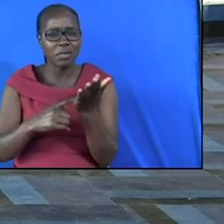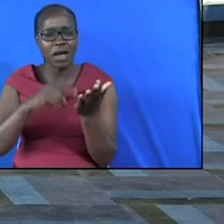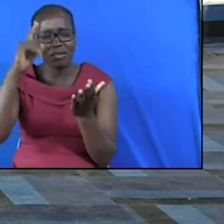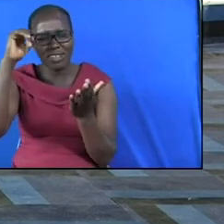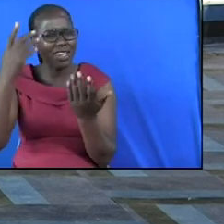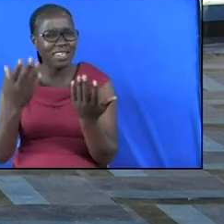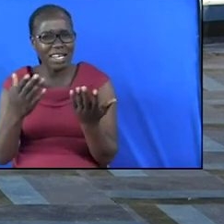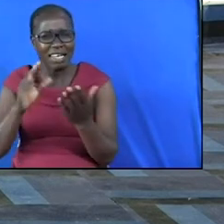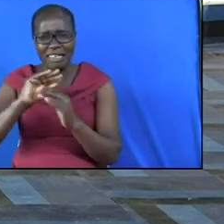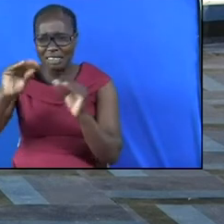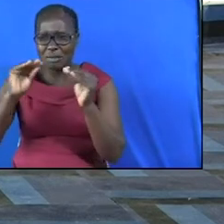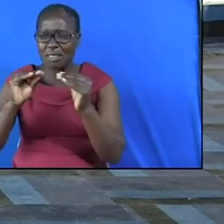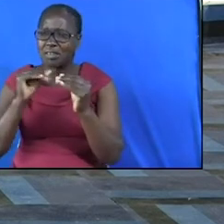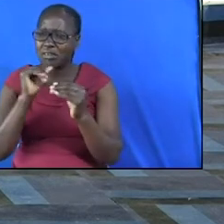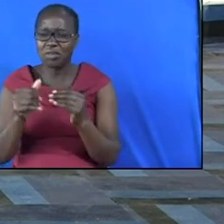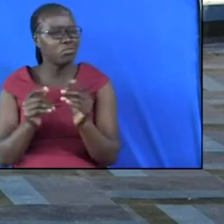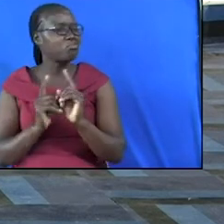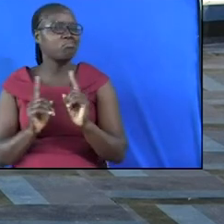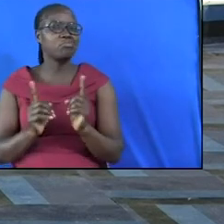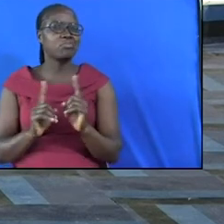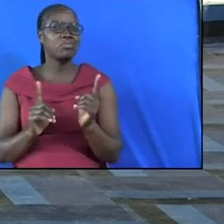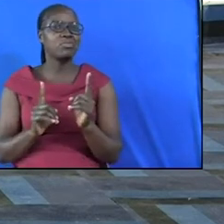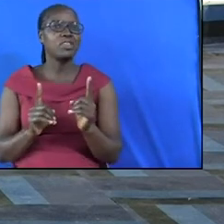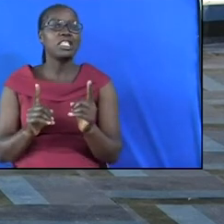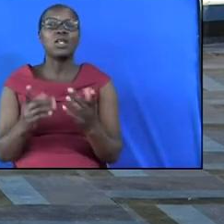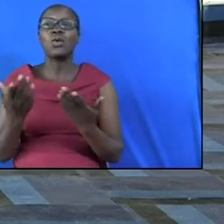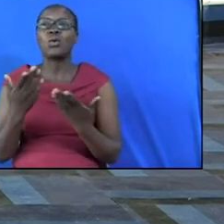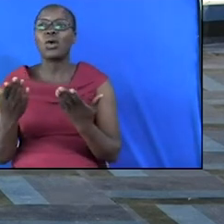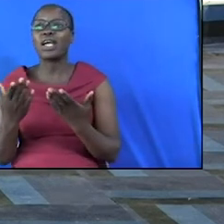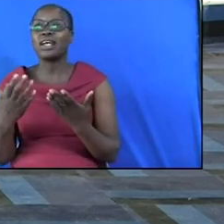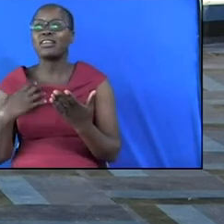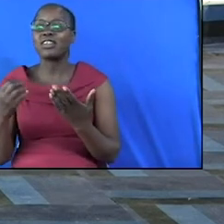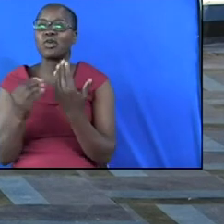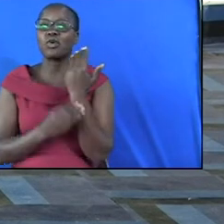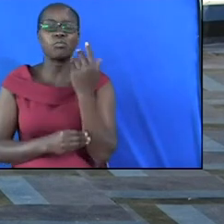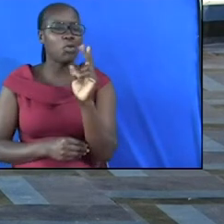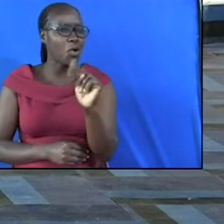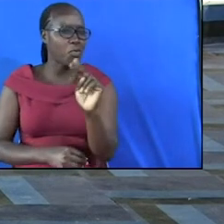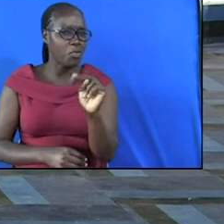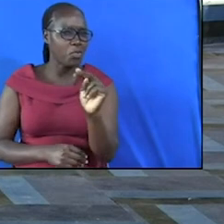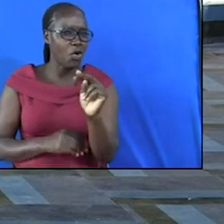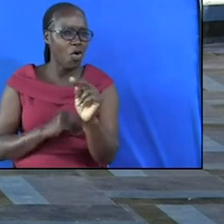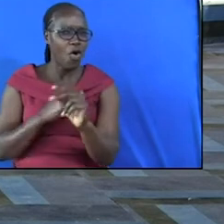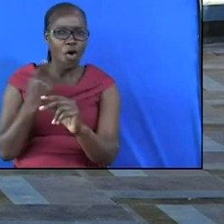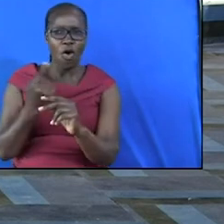you are educated or not. Well, let me ask you, where you come from in your community? Have